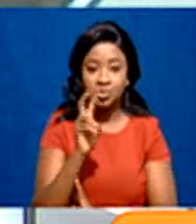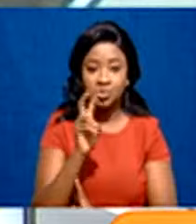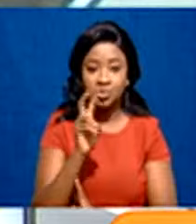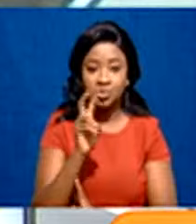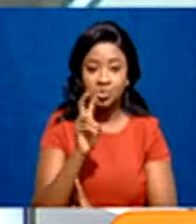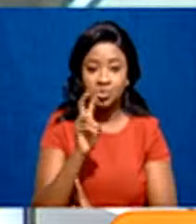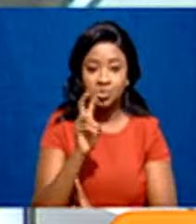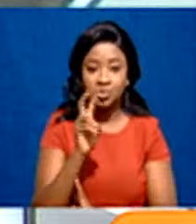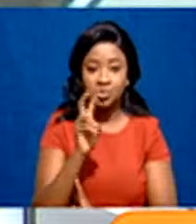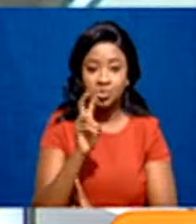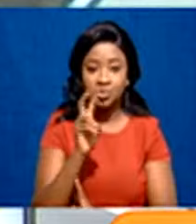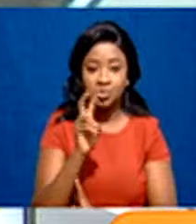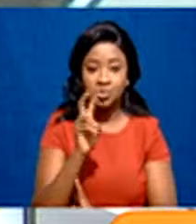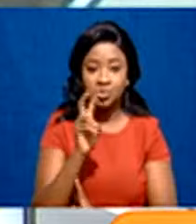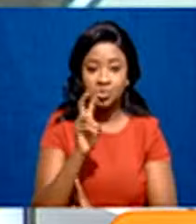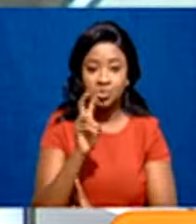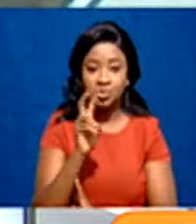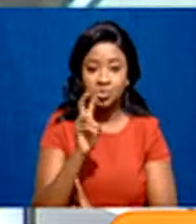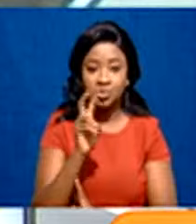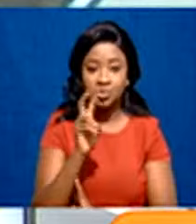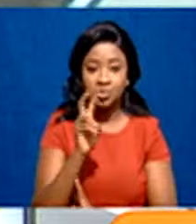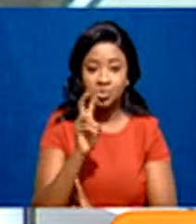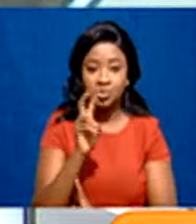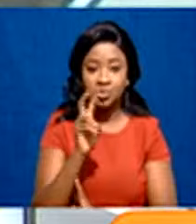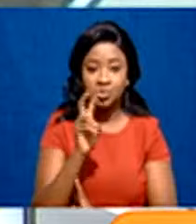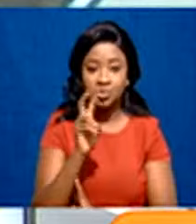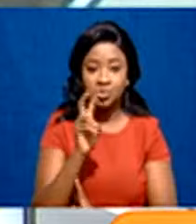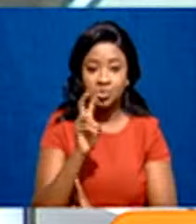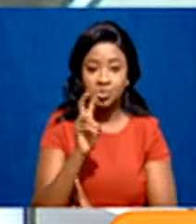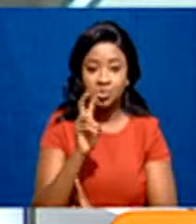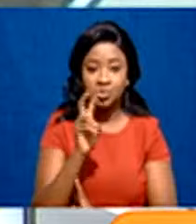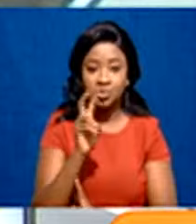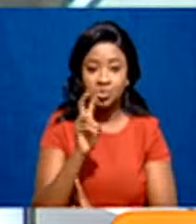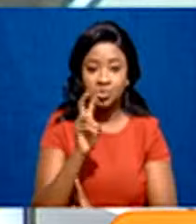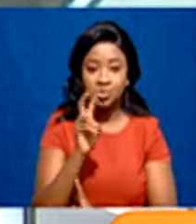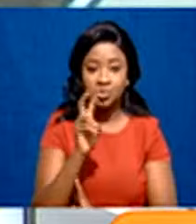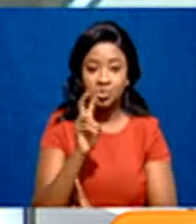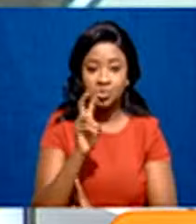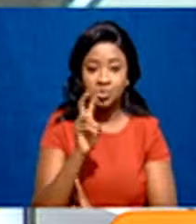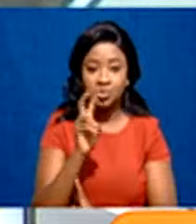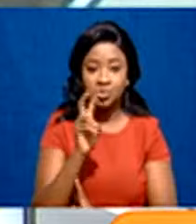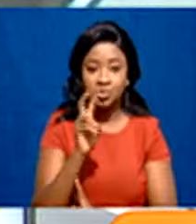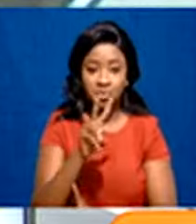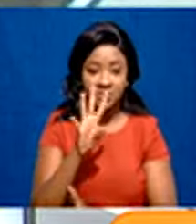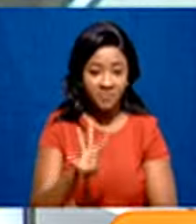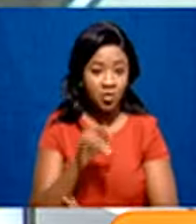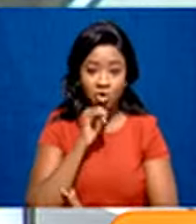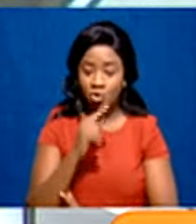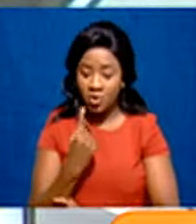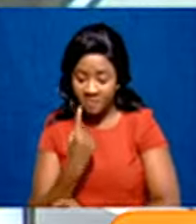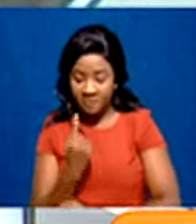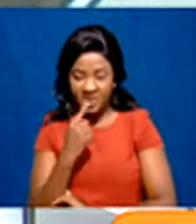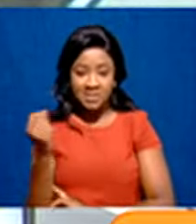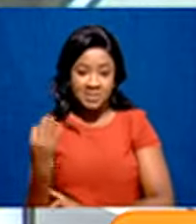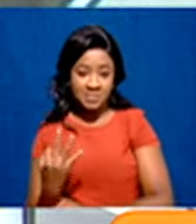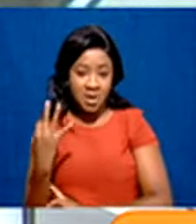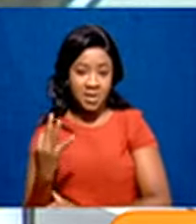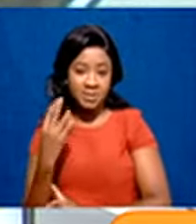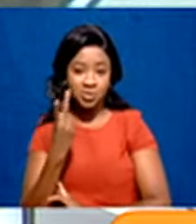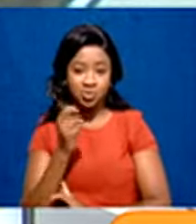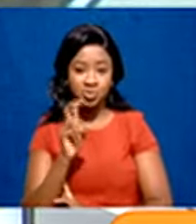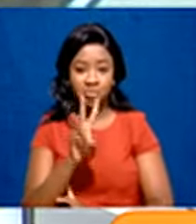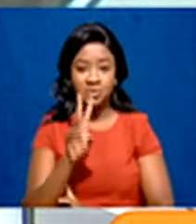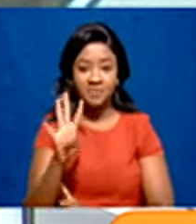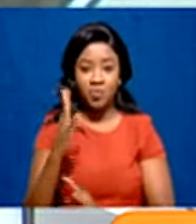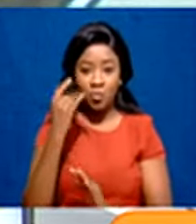Kenyans will begin contributing to the Social Health Insurance Fund in July 2024 and not the 1st of March 2024 as